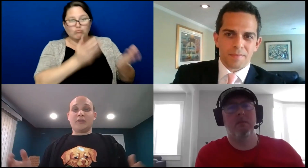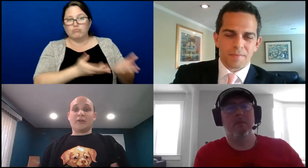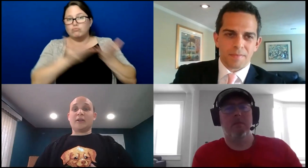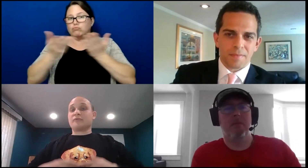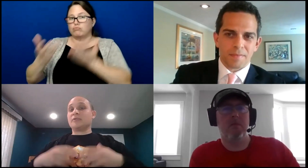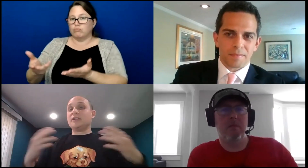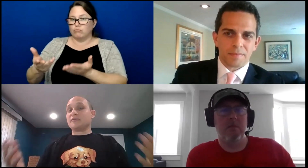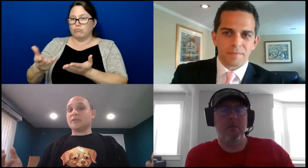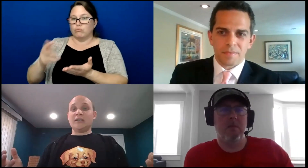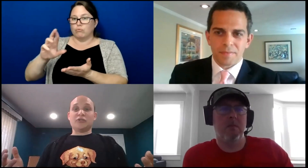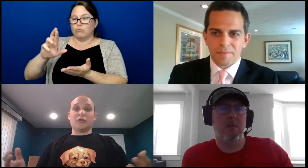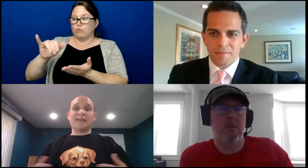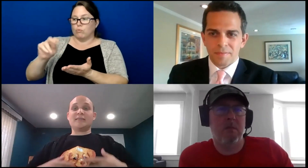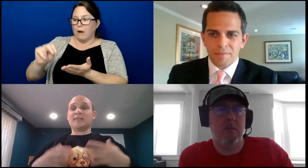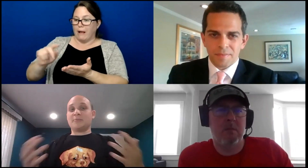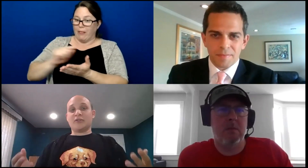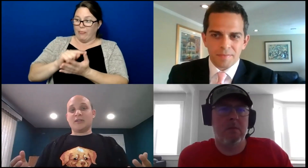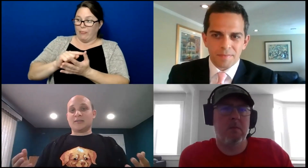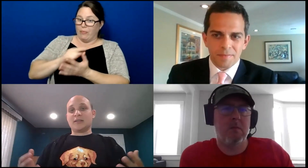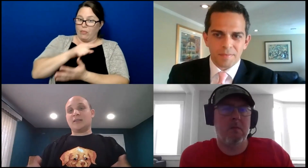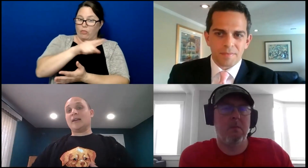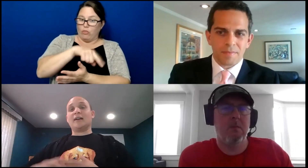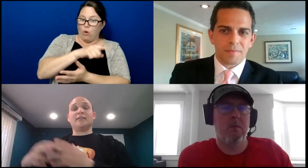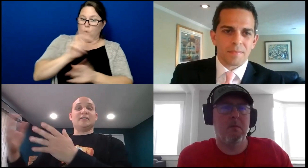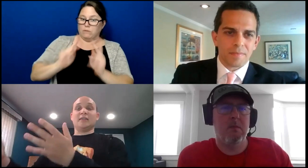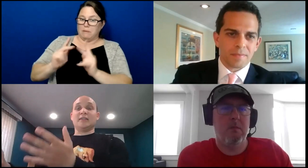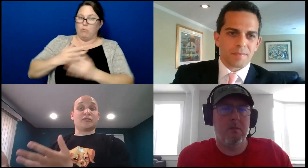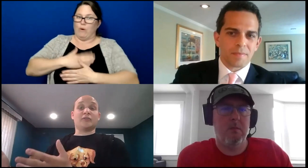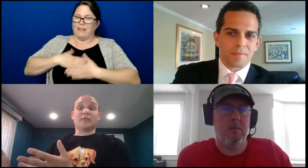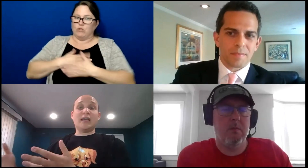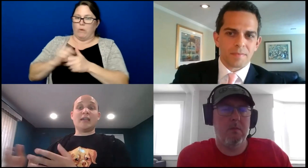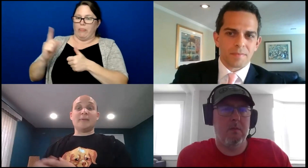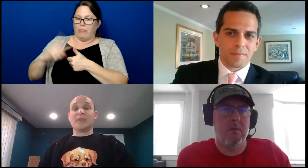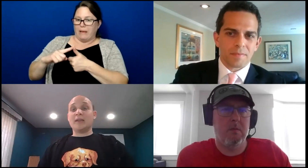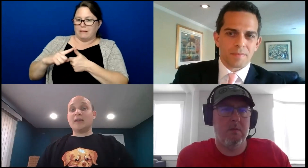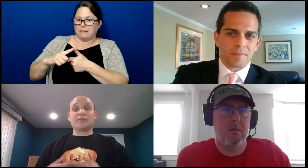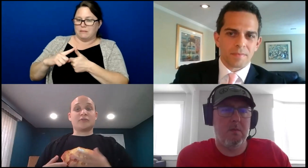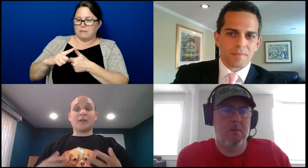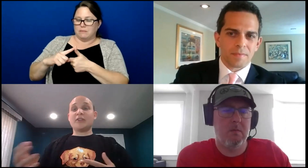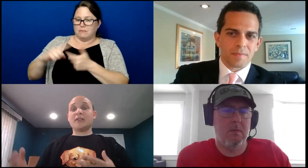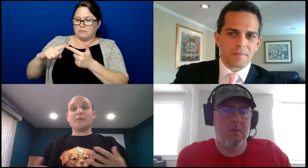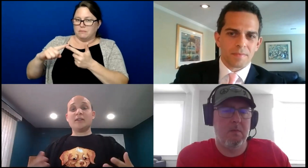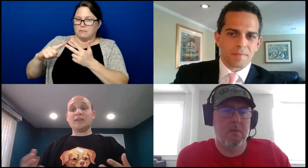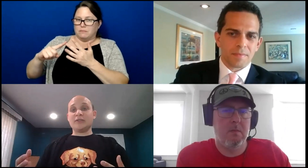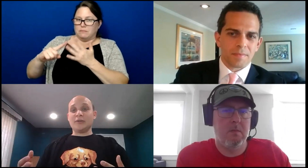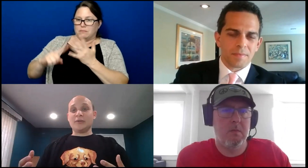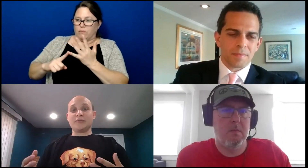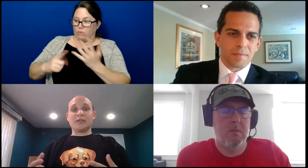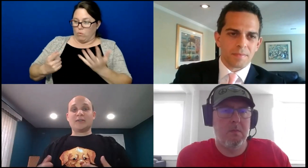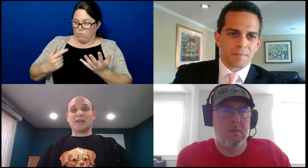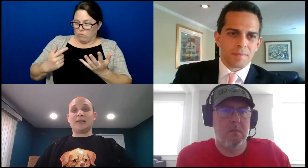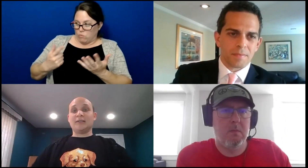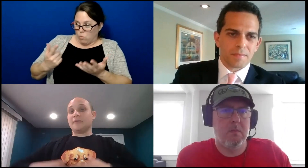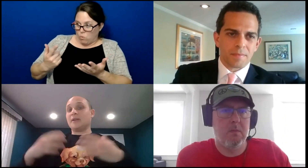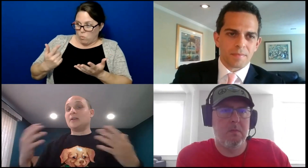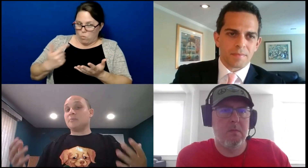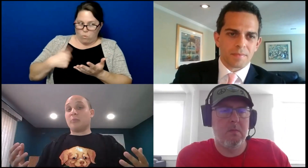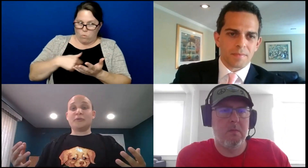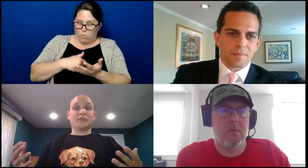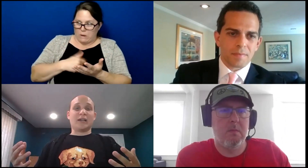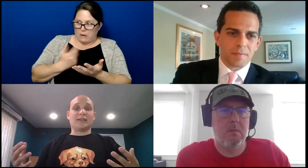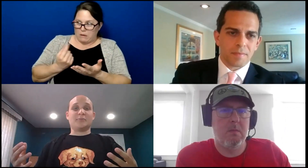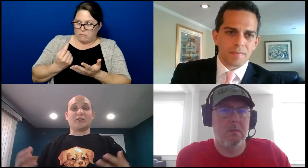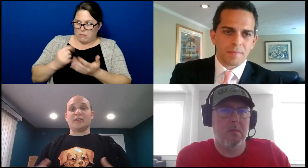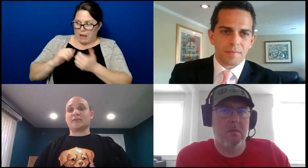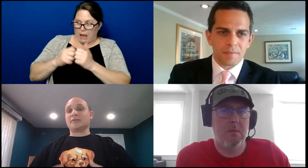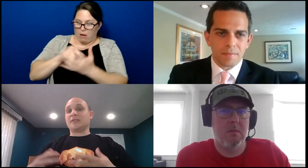people out there that really, really enjoyed this experience that they got in a certain game. Is there something that we can do to kind of